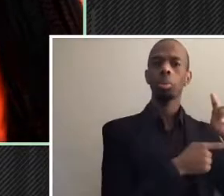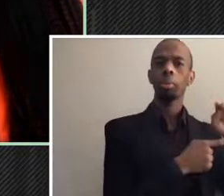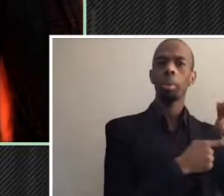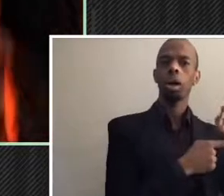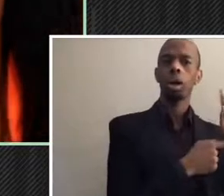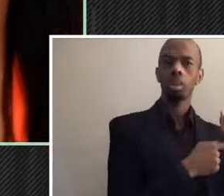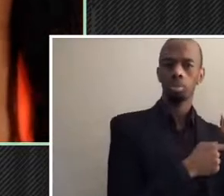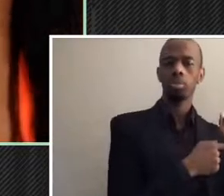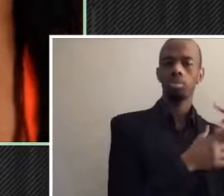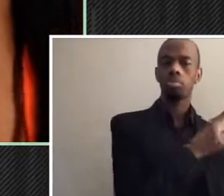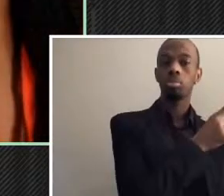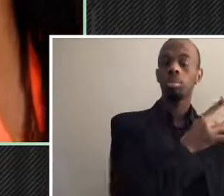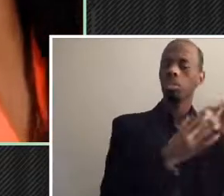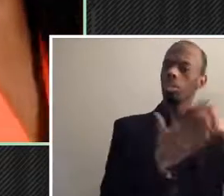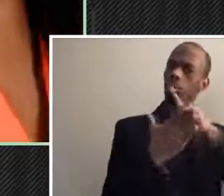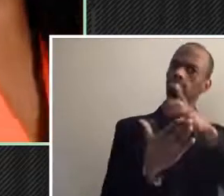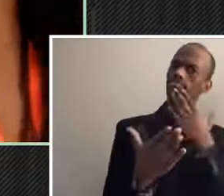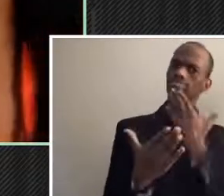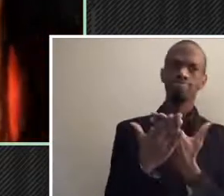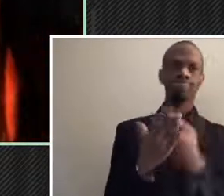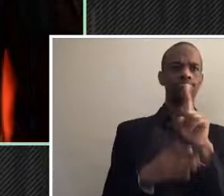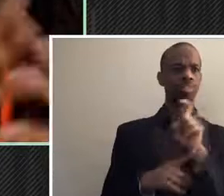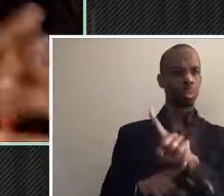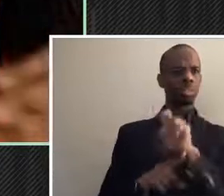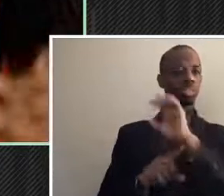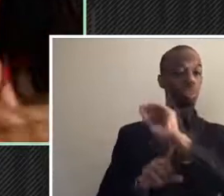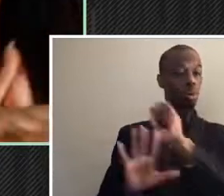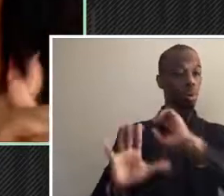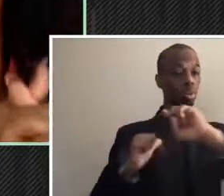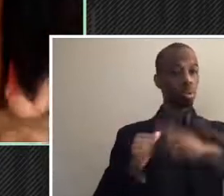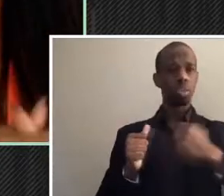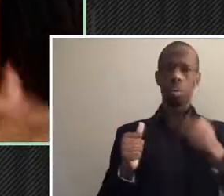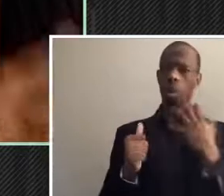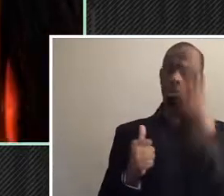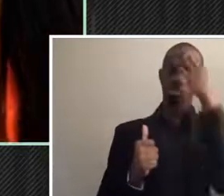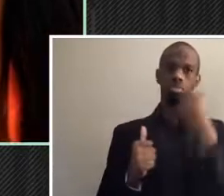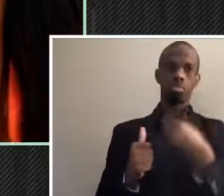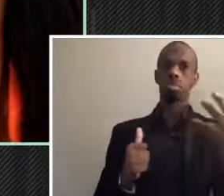would be remiss to say, if I didn't say that people should join